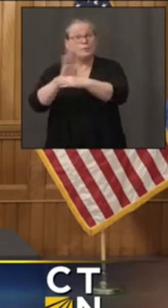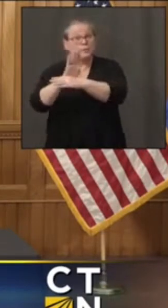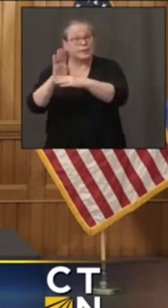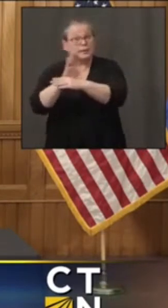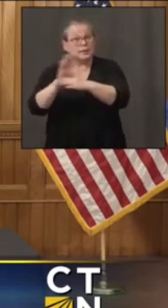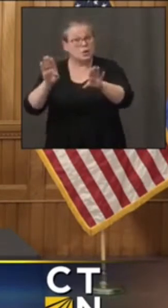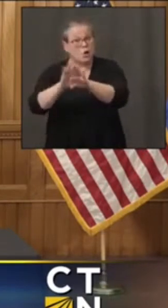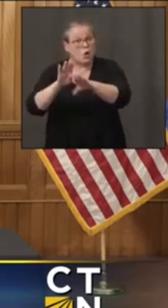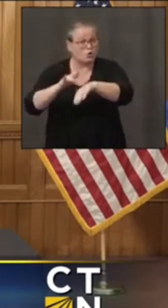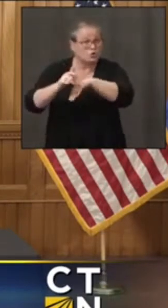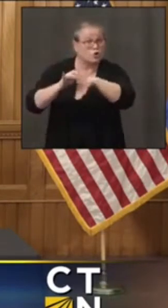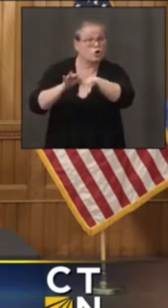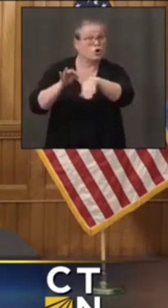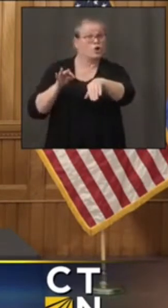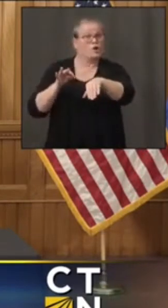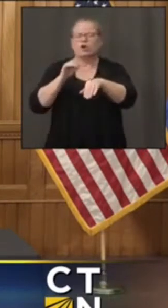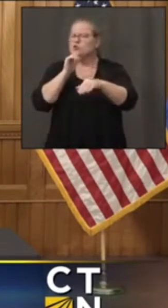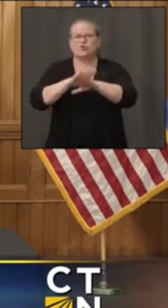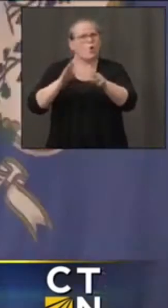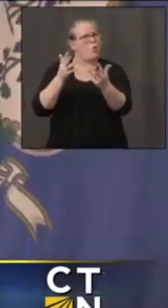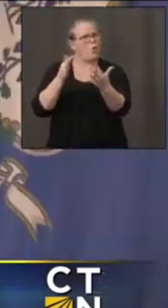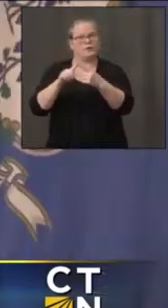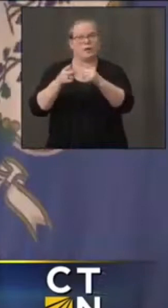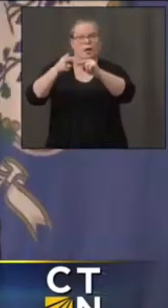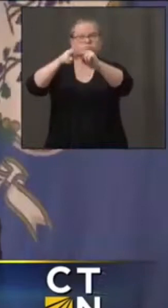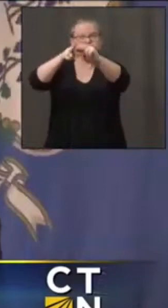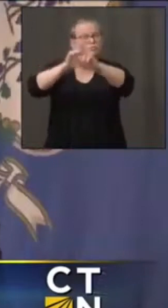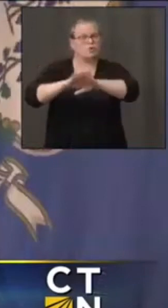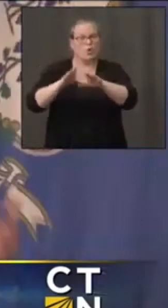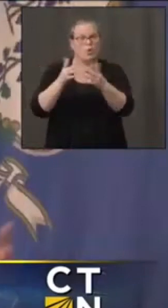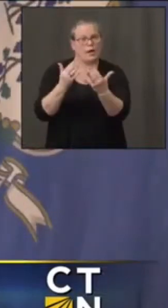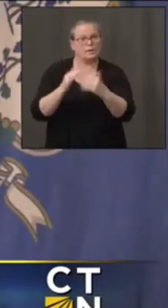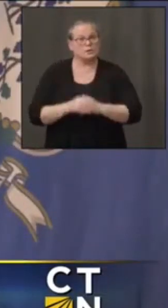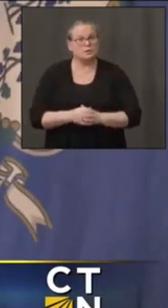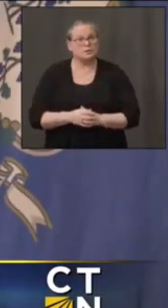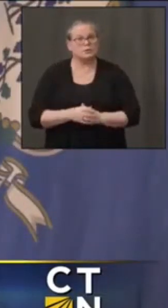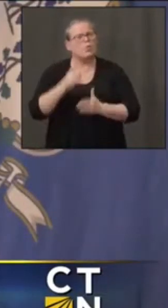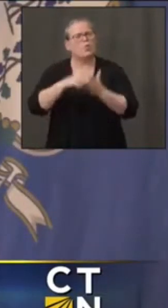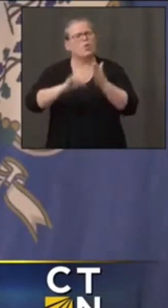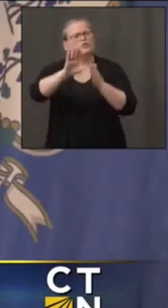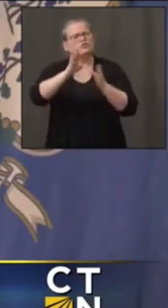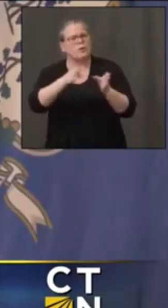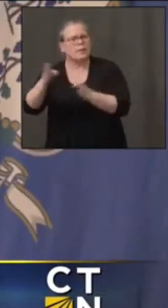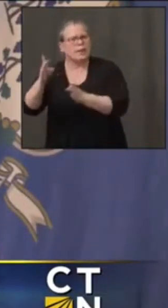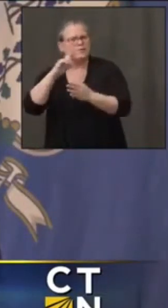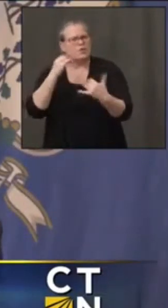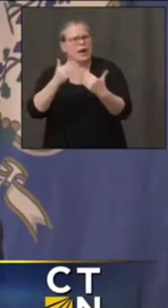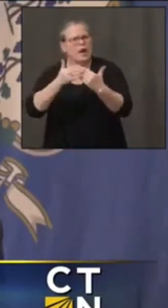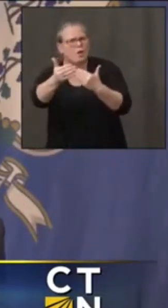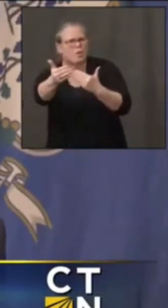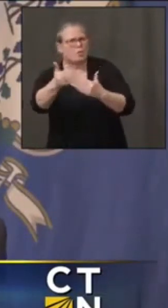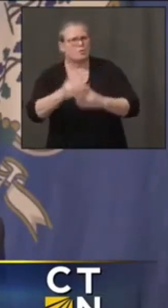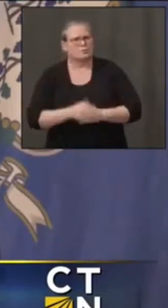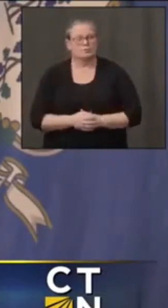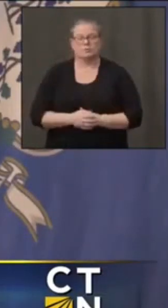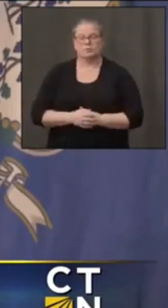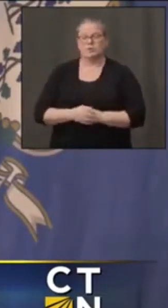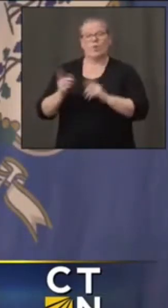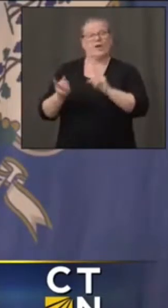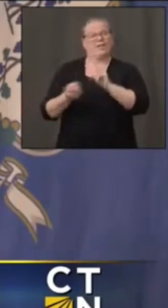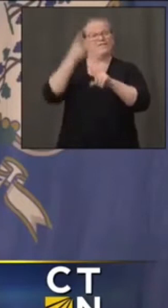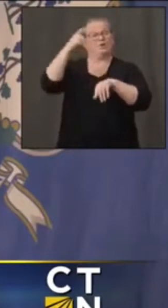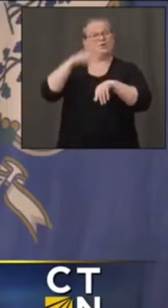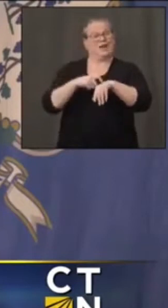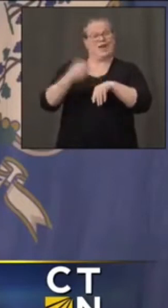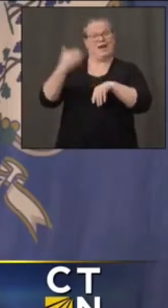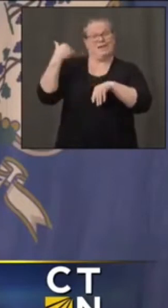around? First time around, when the hockey stick was going up, it was so fast and the virus was just marching right down